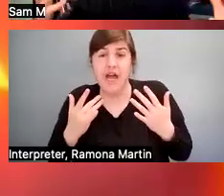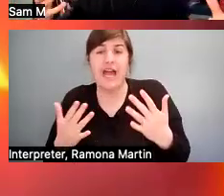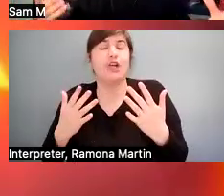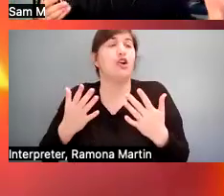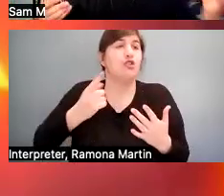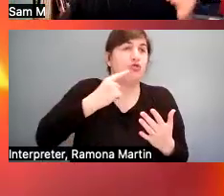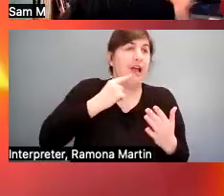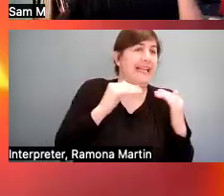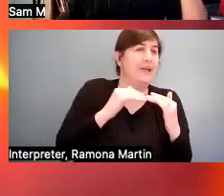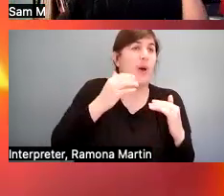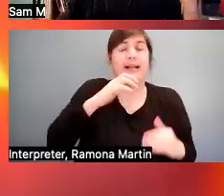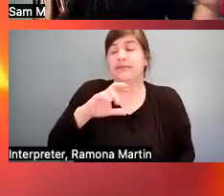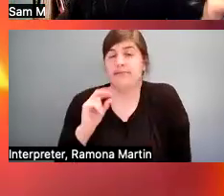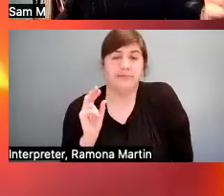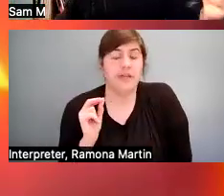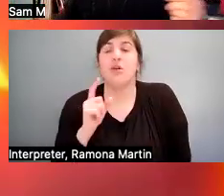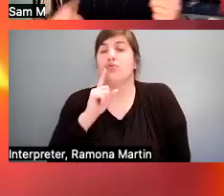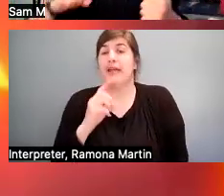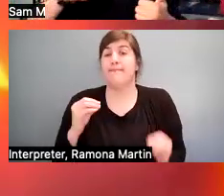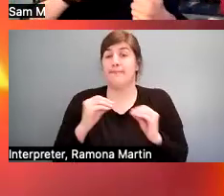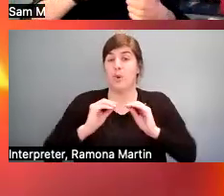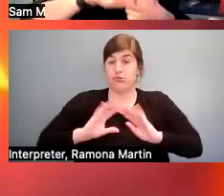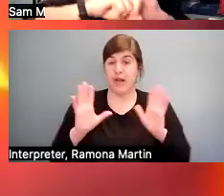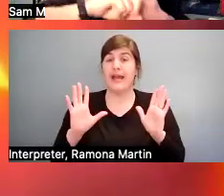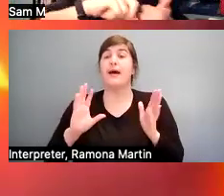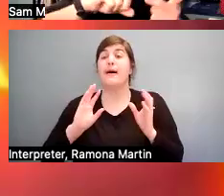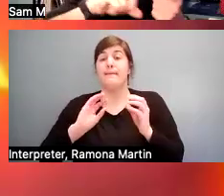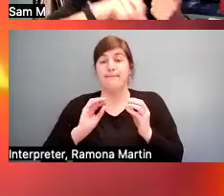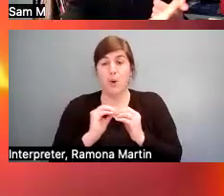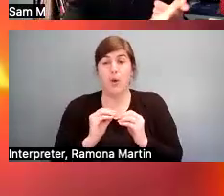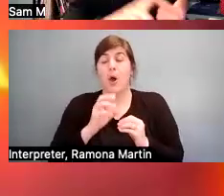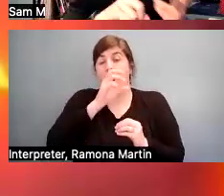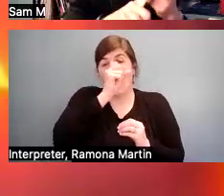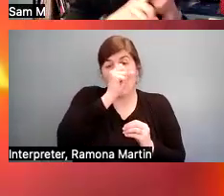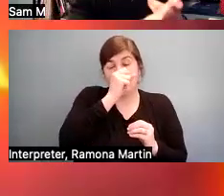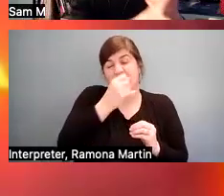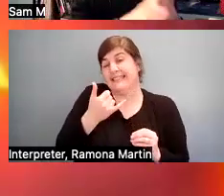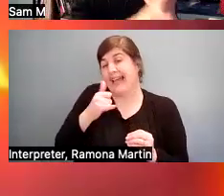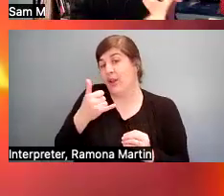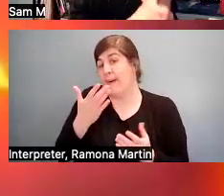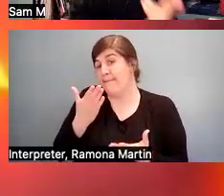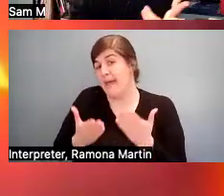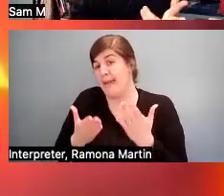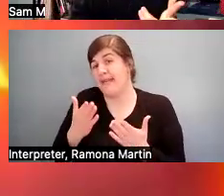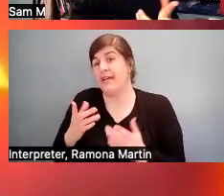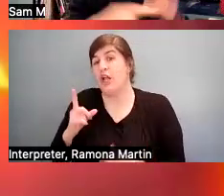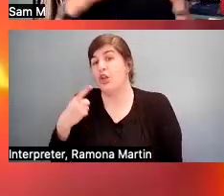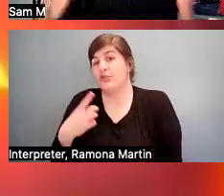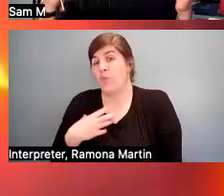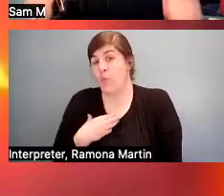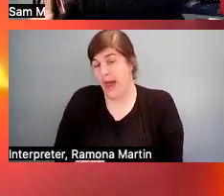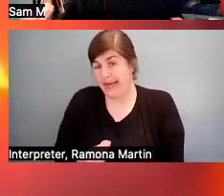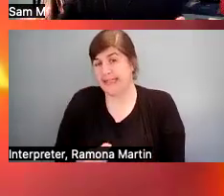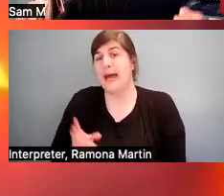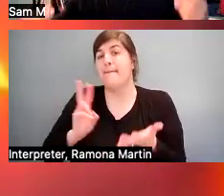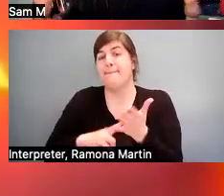means hot. Actually, the brighter that color is, so the more it goes orange, yellow, even possibly appearing white, it means